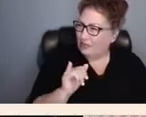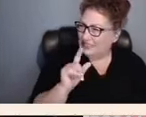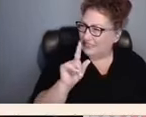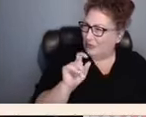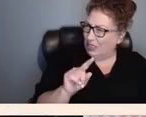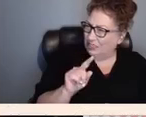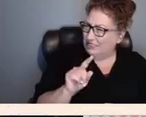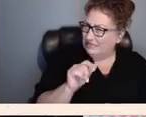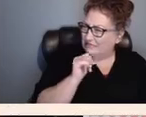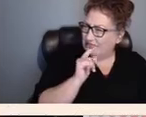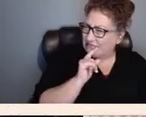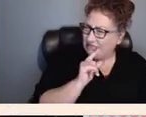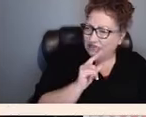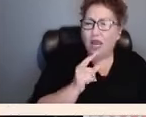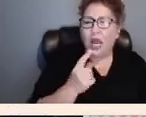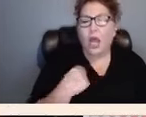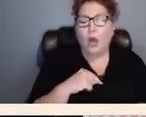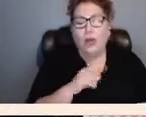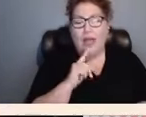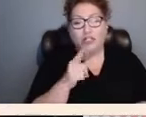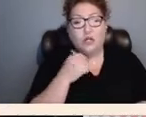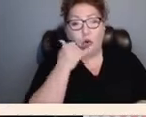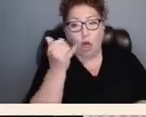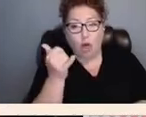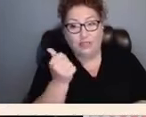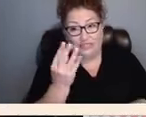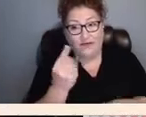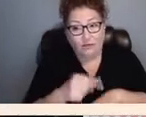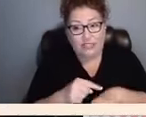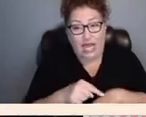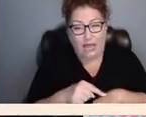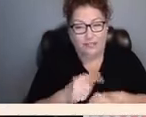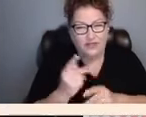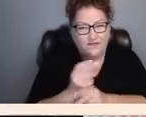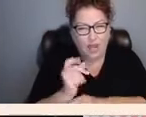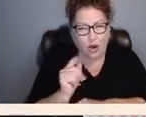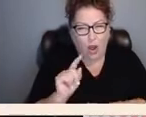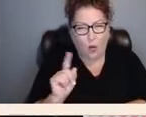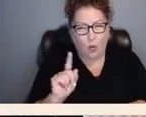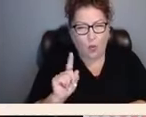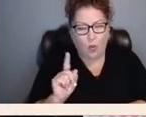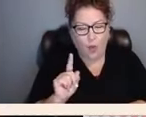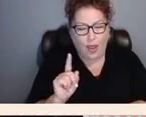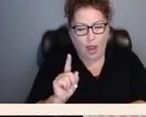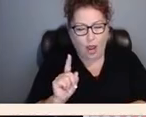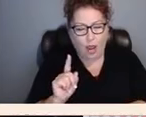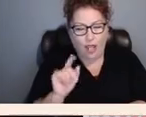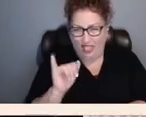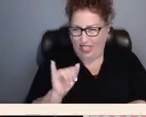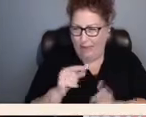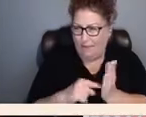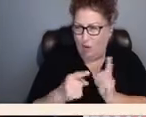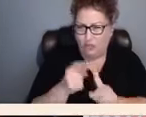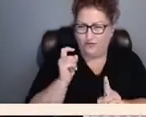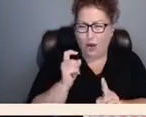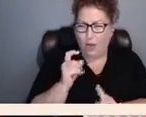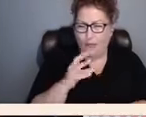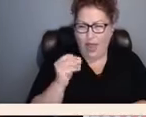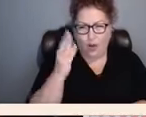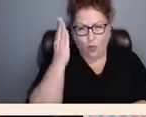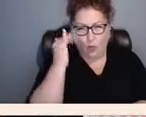So we called several times to just figure out where this bill was coming from and why it hadn't been